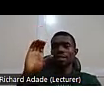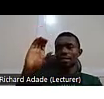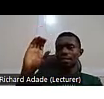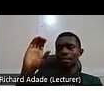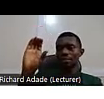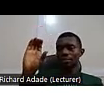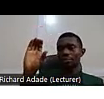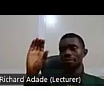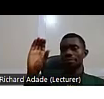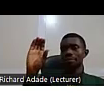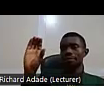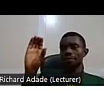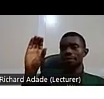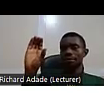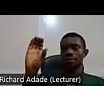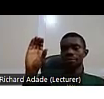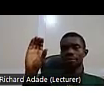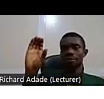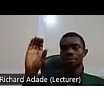C.